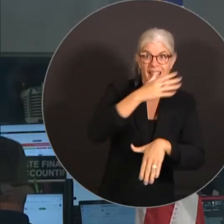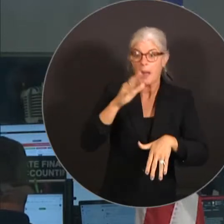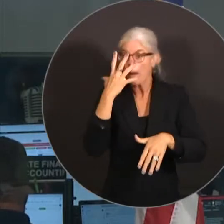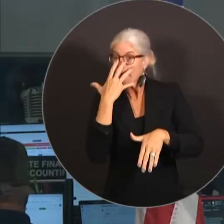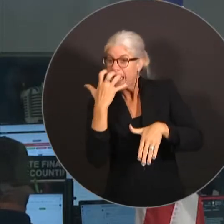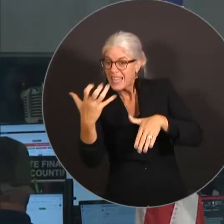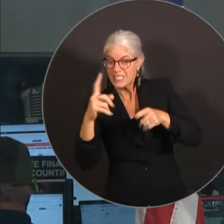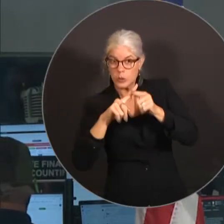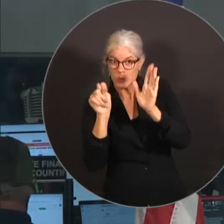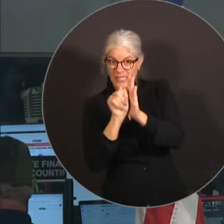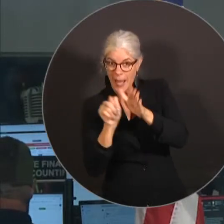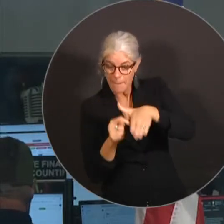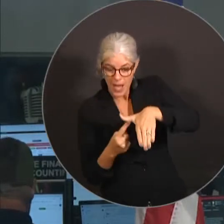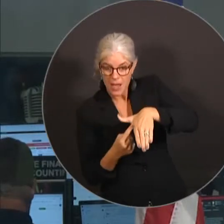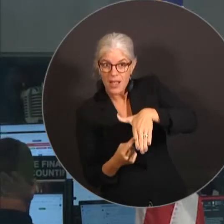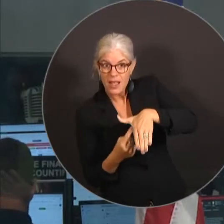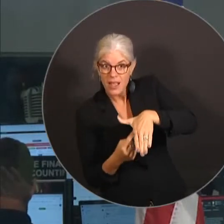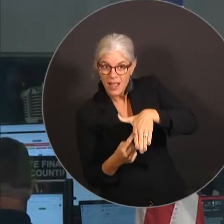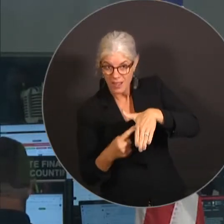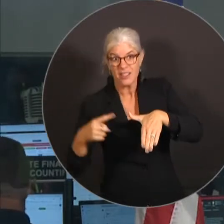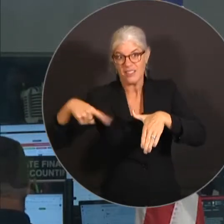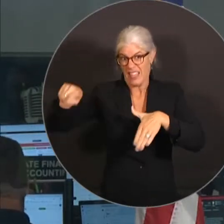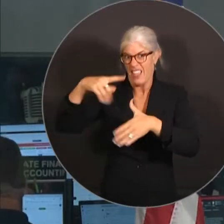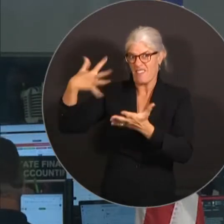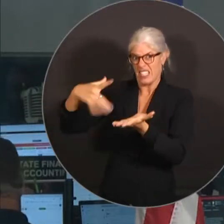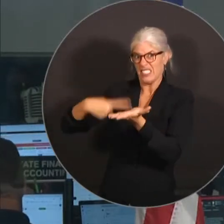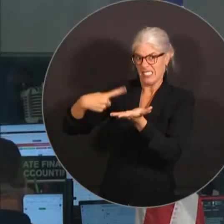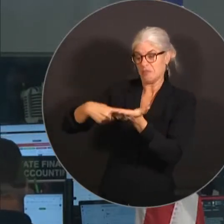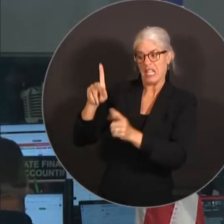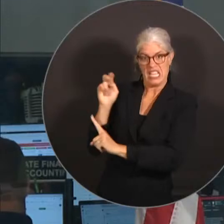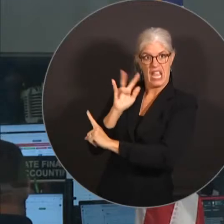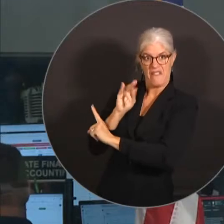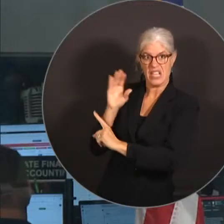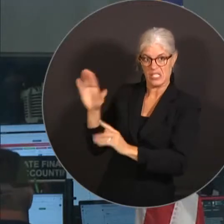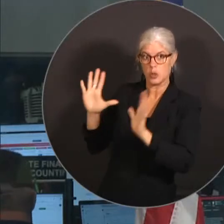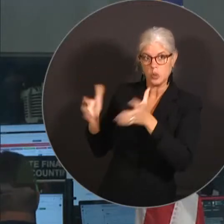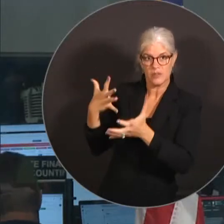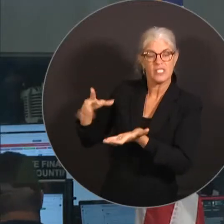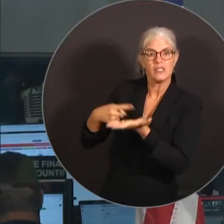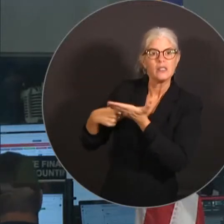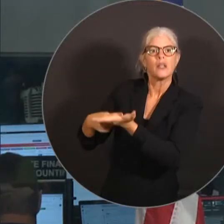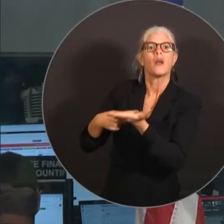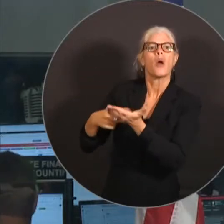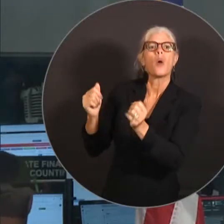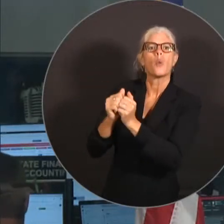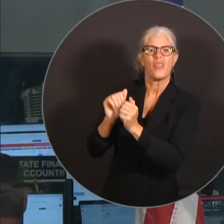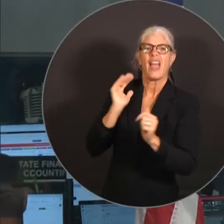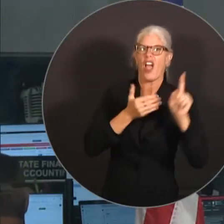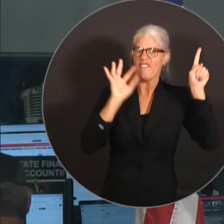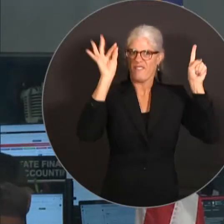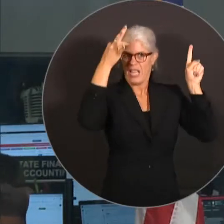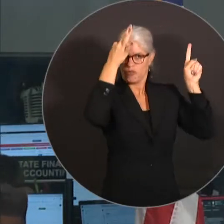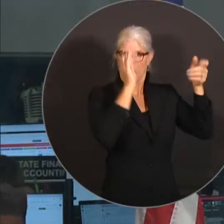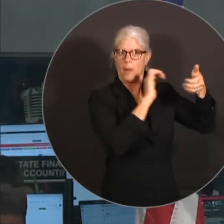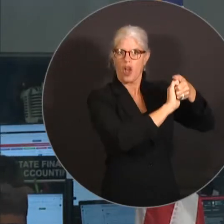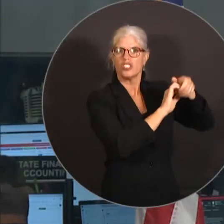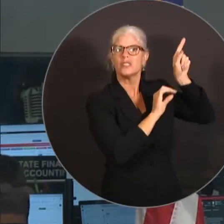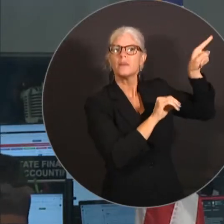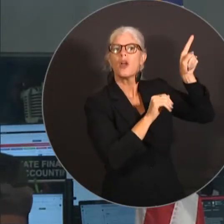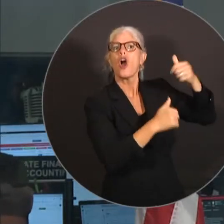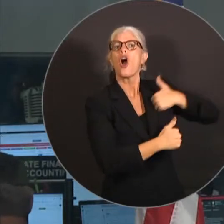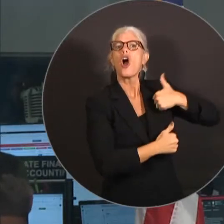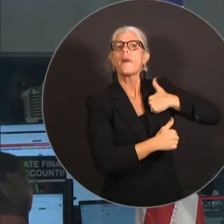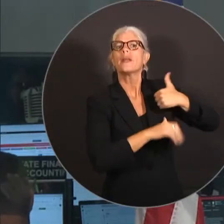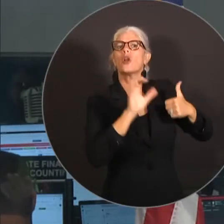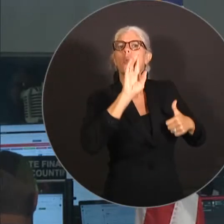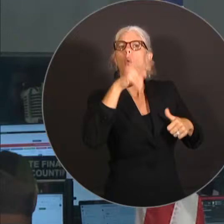We have been discussing, and Kevin and his team have been discussing with our federal partners like the Army Corps and some of these